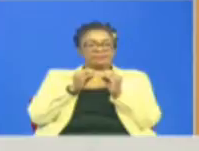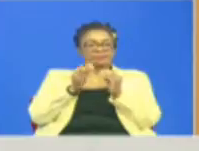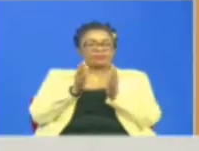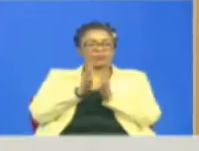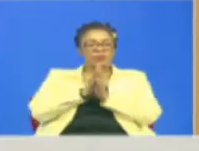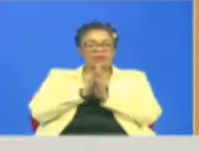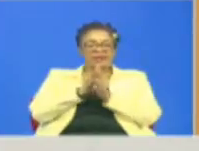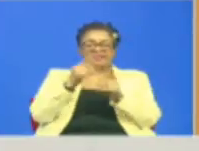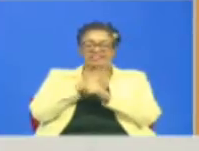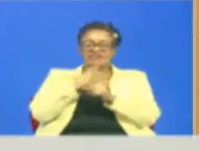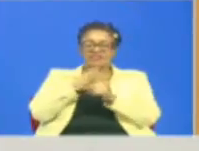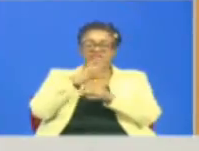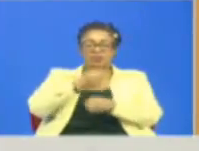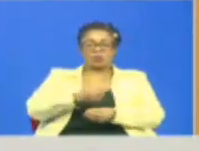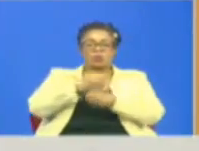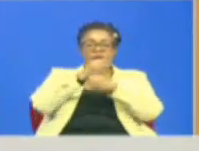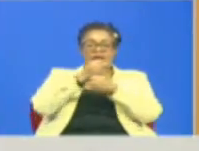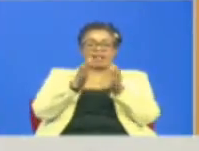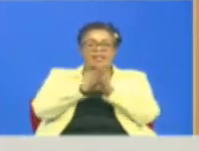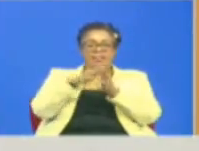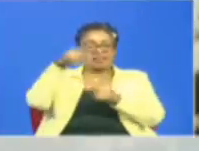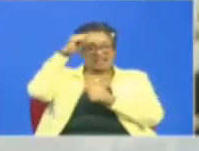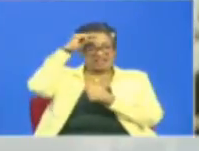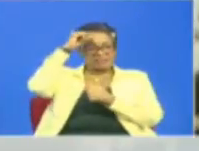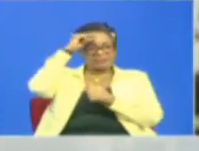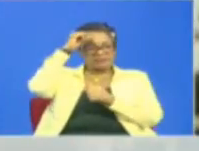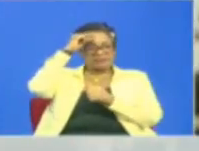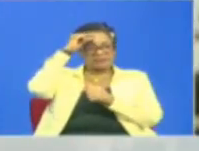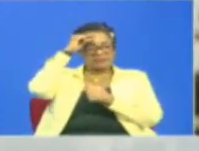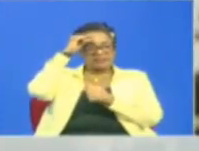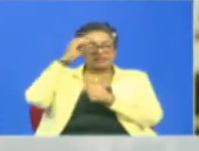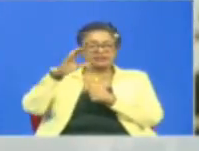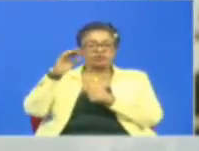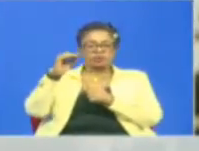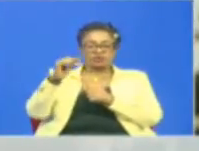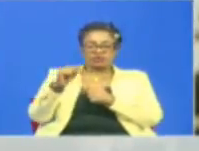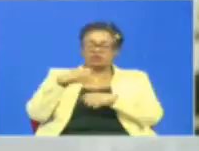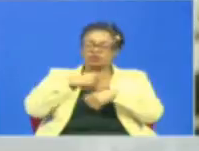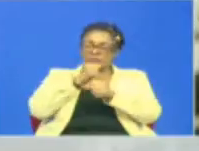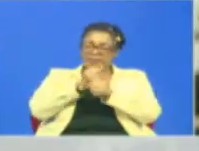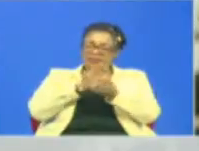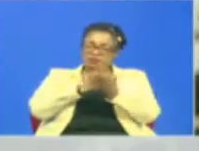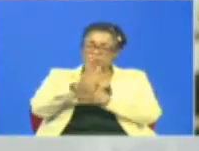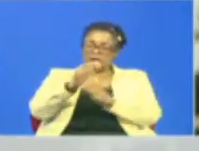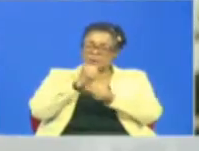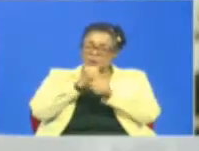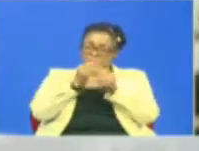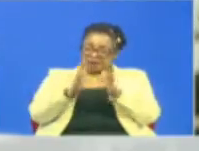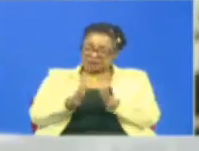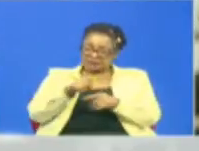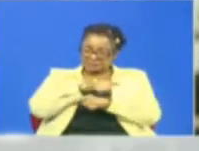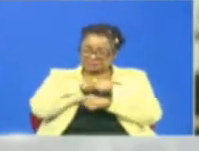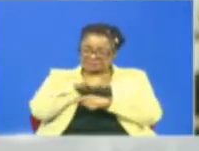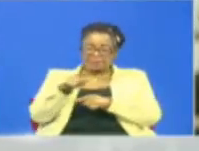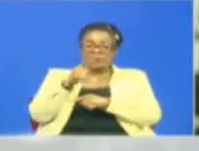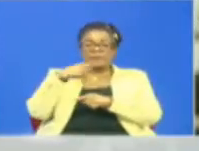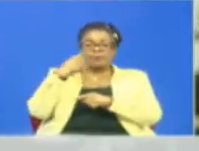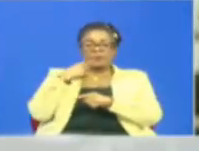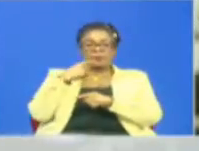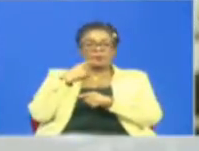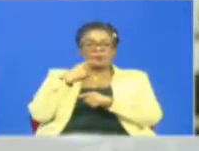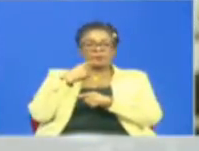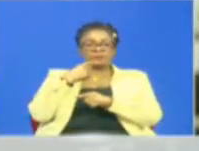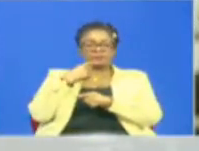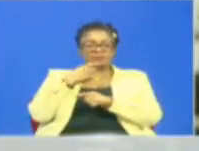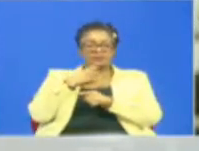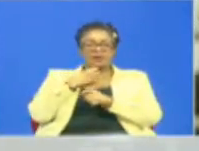stakeholders and the government, Council of Governors, to ensure that these workers who are actually our frontline